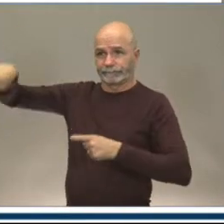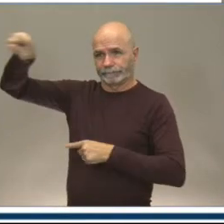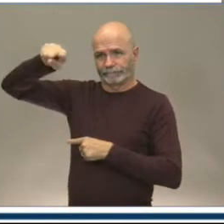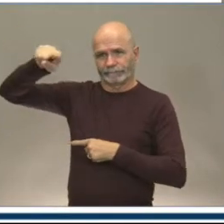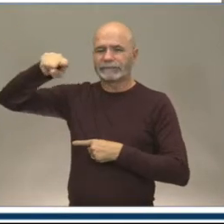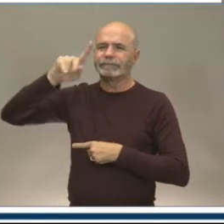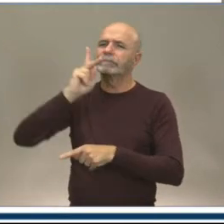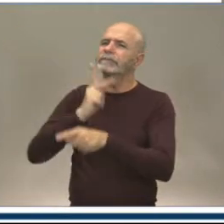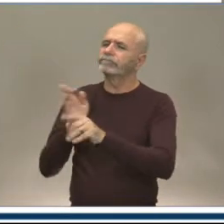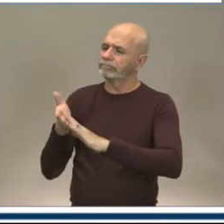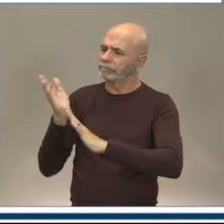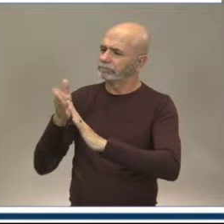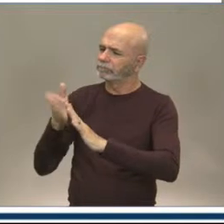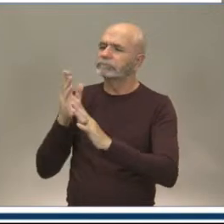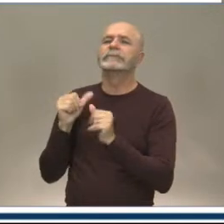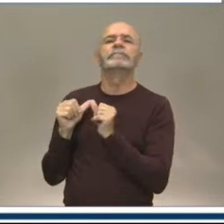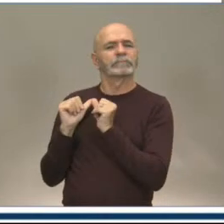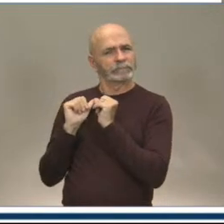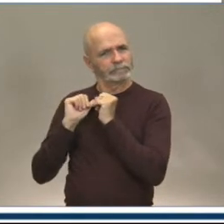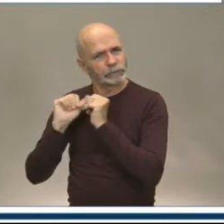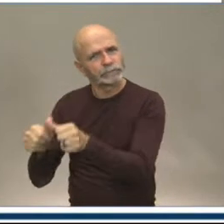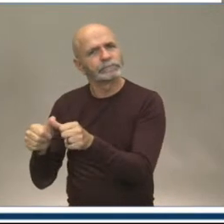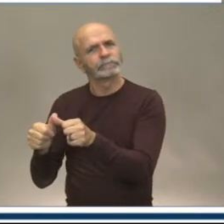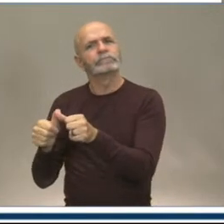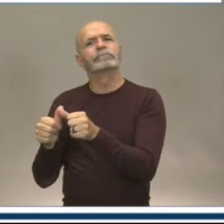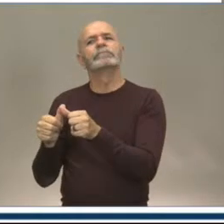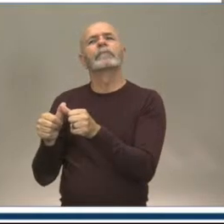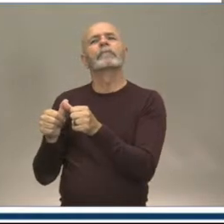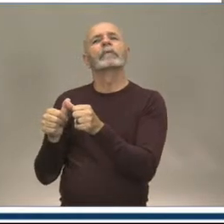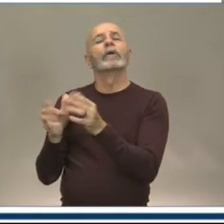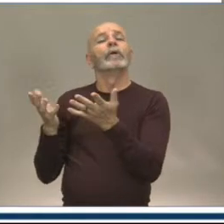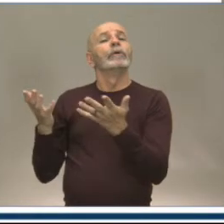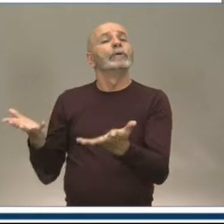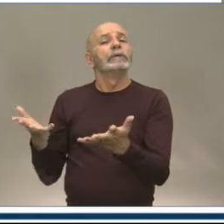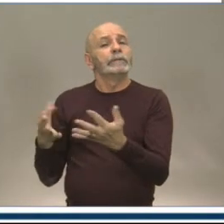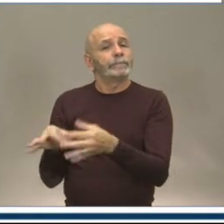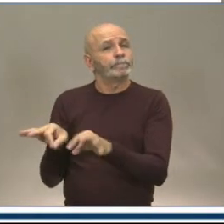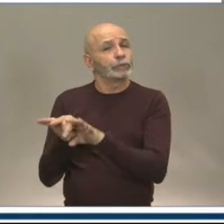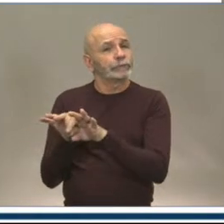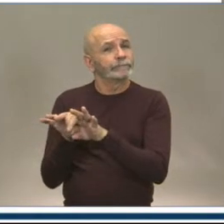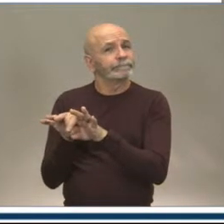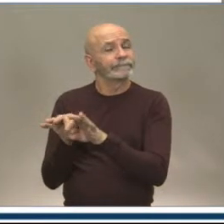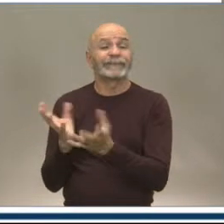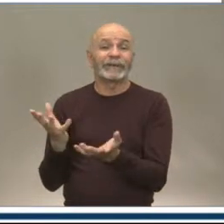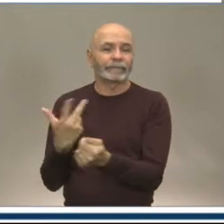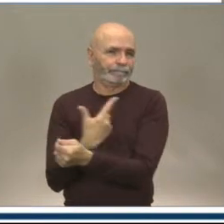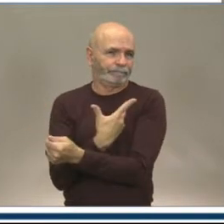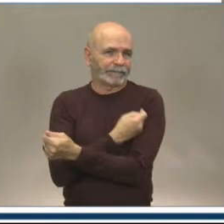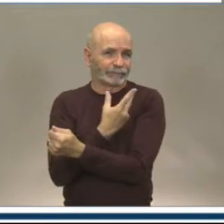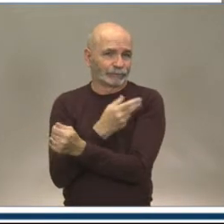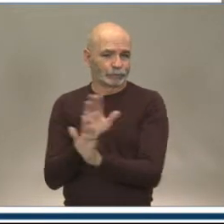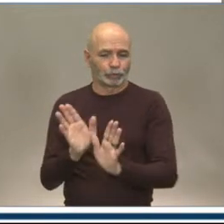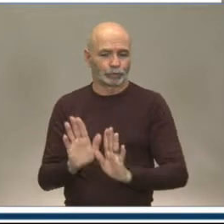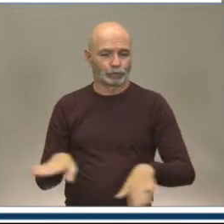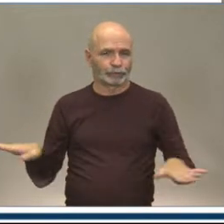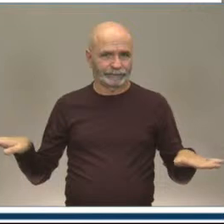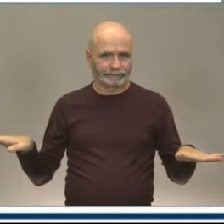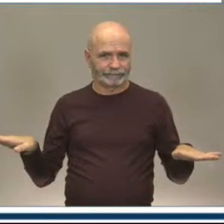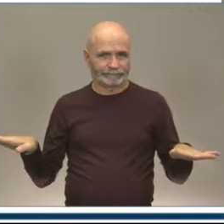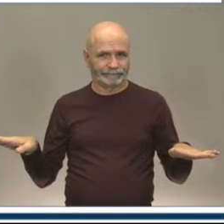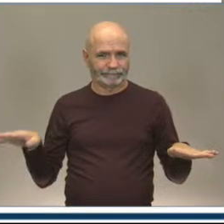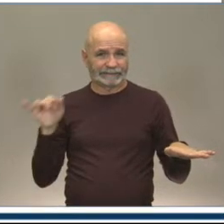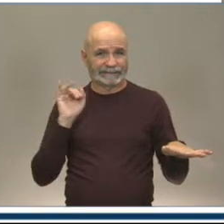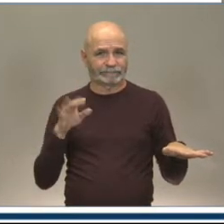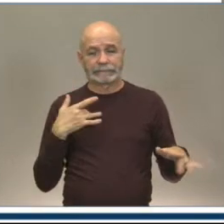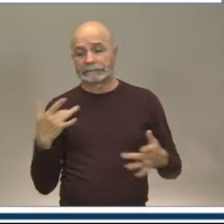the work that we're doing, but it's vaccinating kids. So if you're concerned about your own child and the impact on your